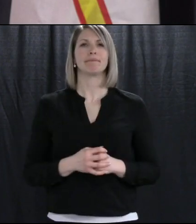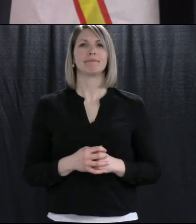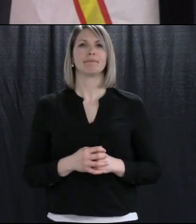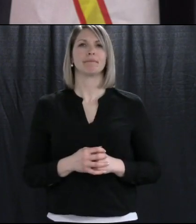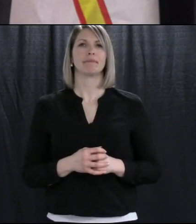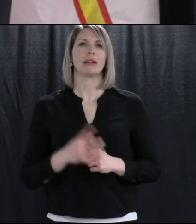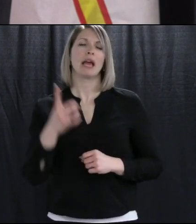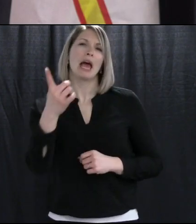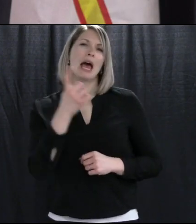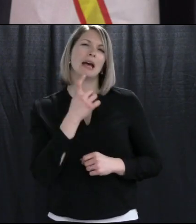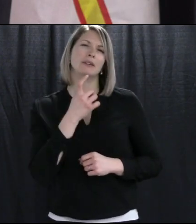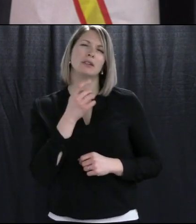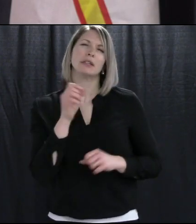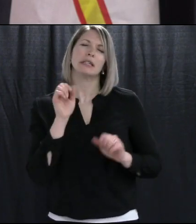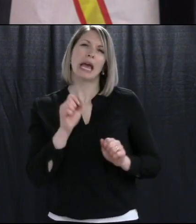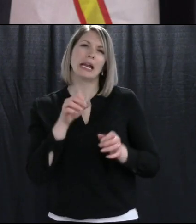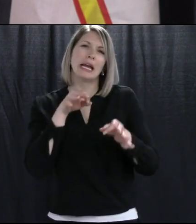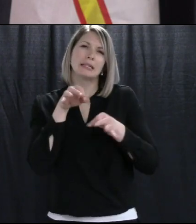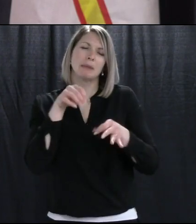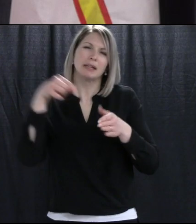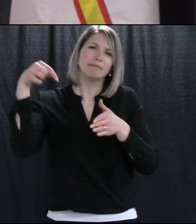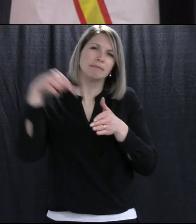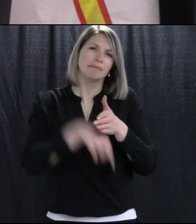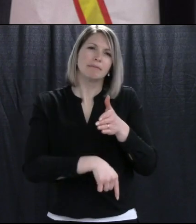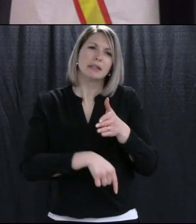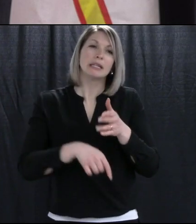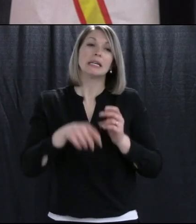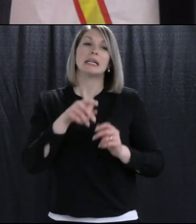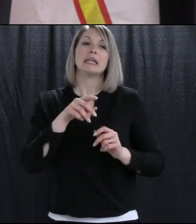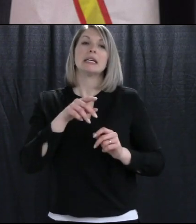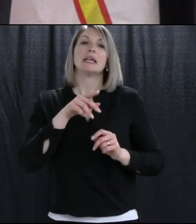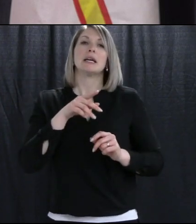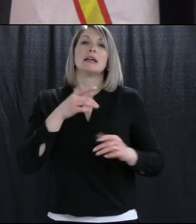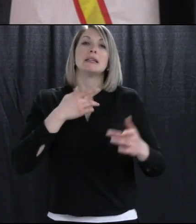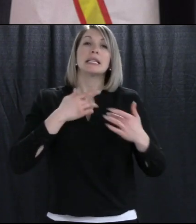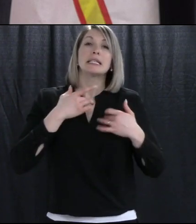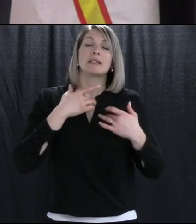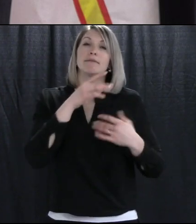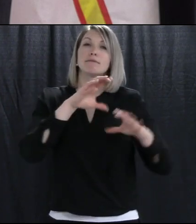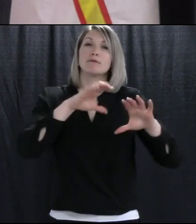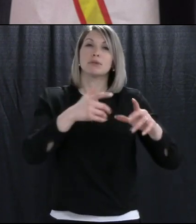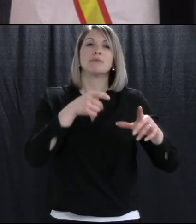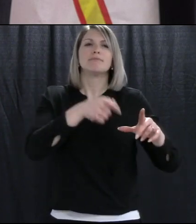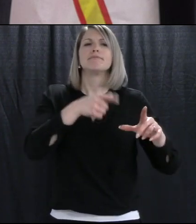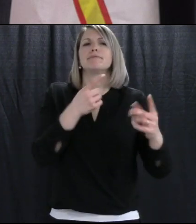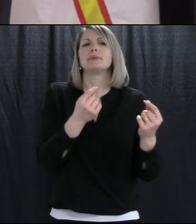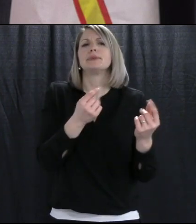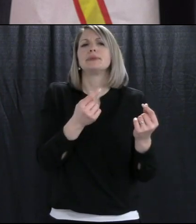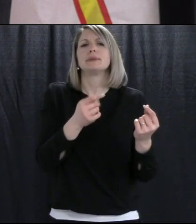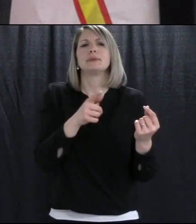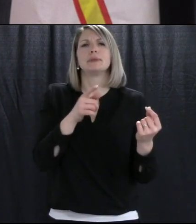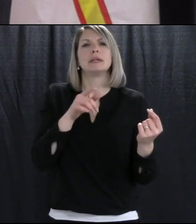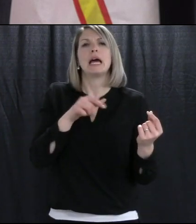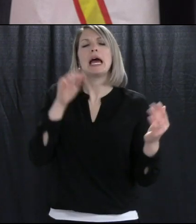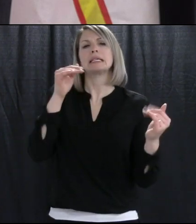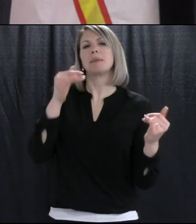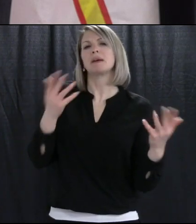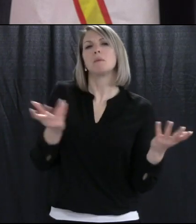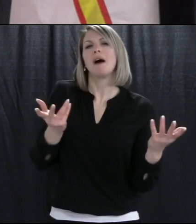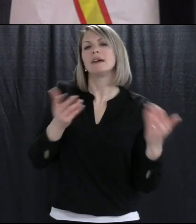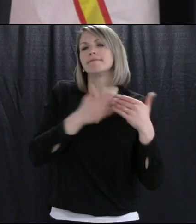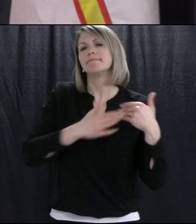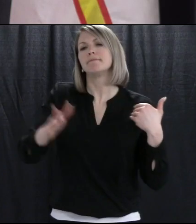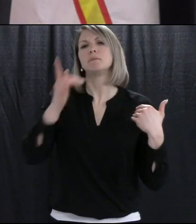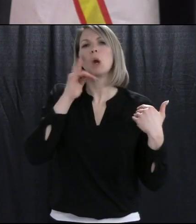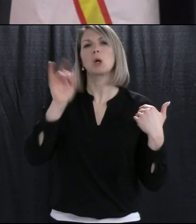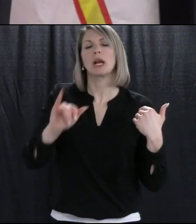explain those measures precisely? What can those people expect? Well, there's a number of measures that will be in place through income support, through the